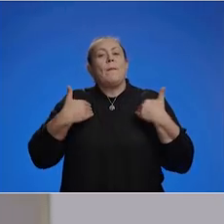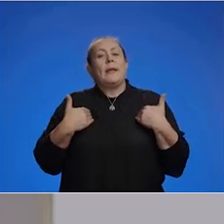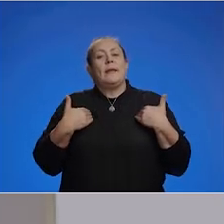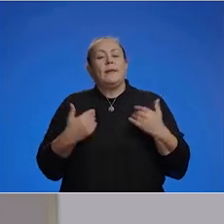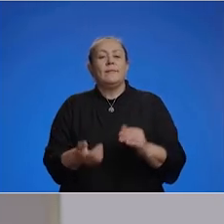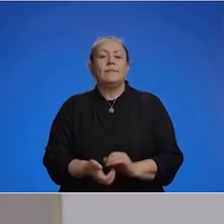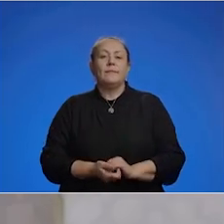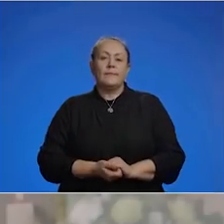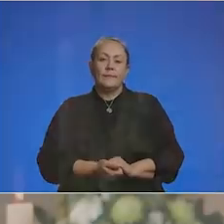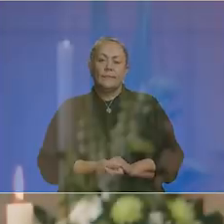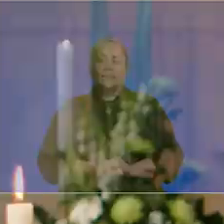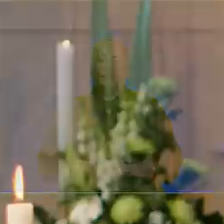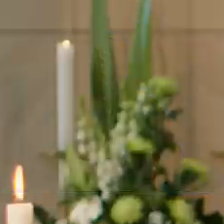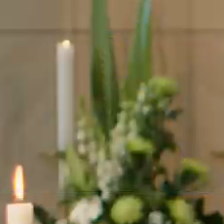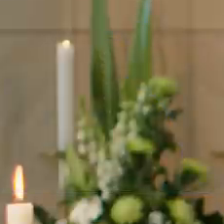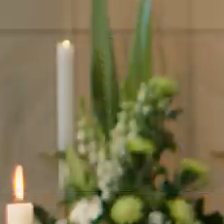memory of me."